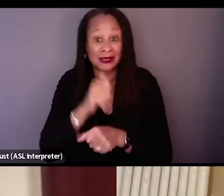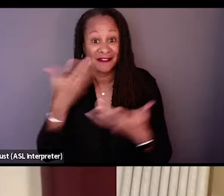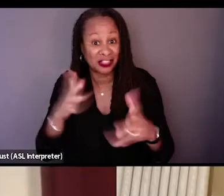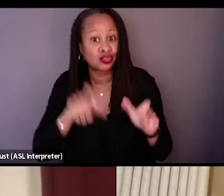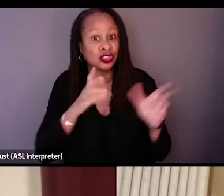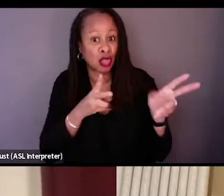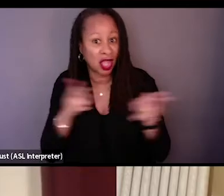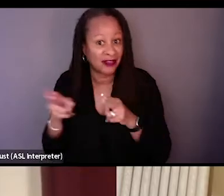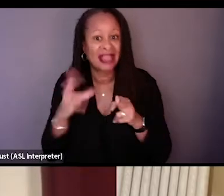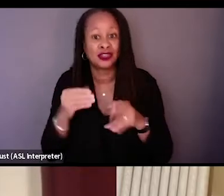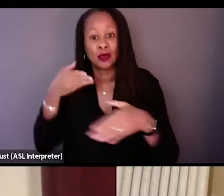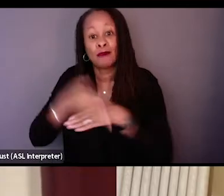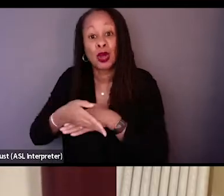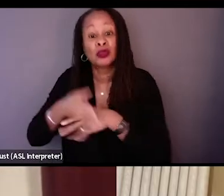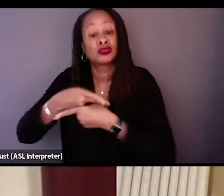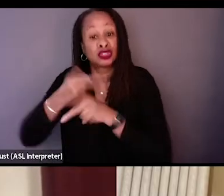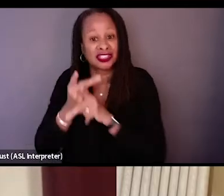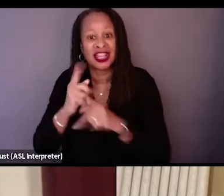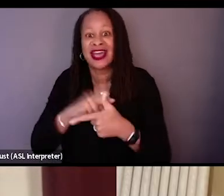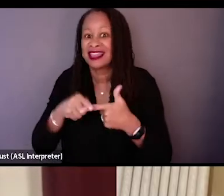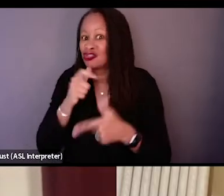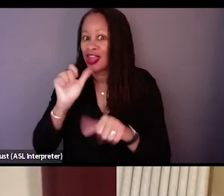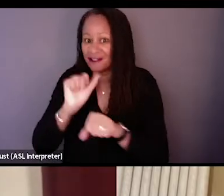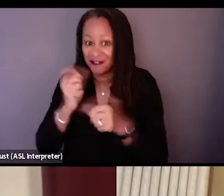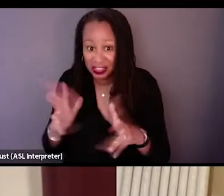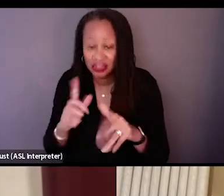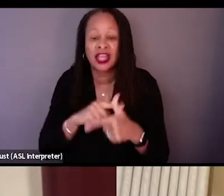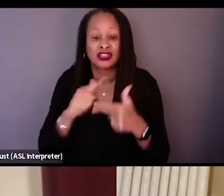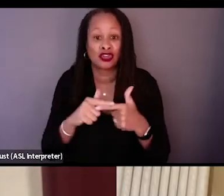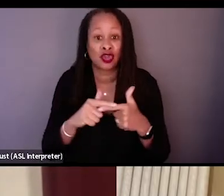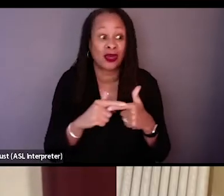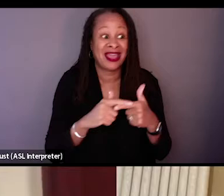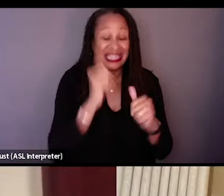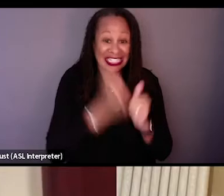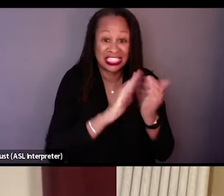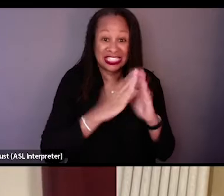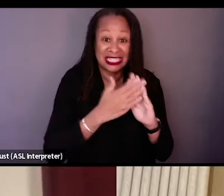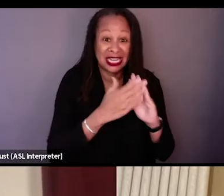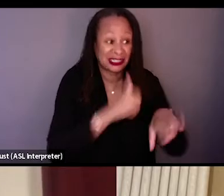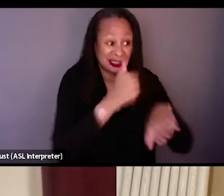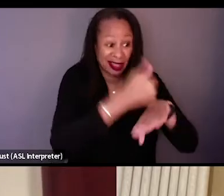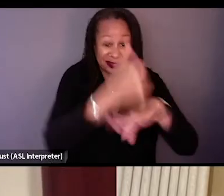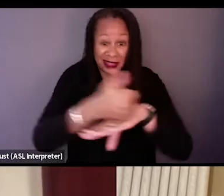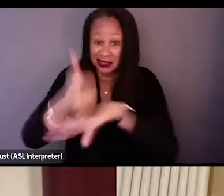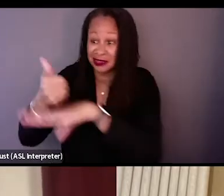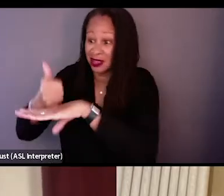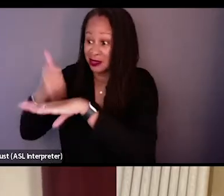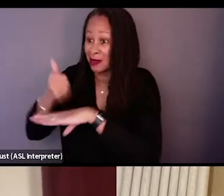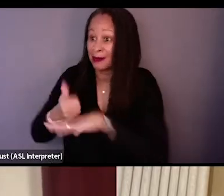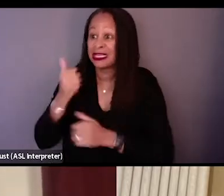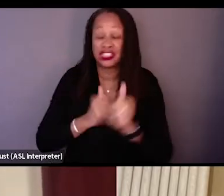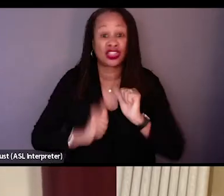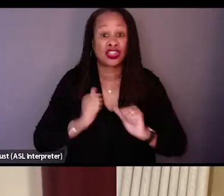movie and do the post-production. Then your job is not done because you have to go from city to city and book the film in the theaters and do